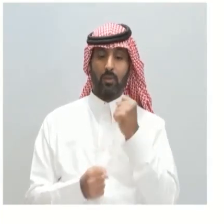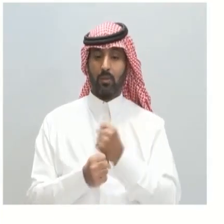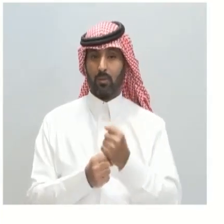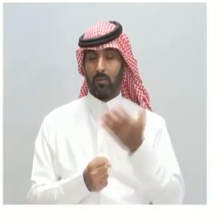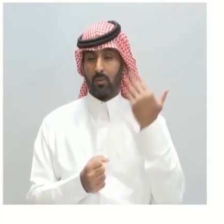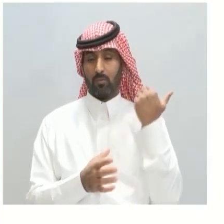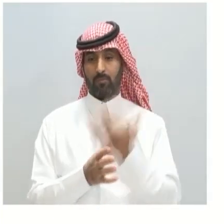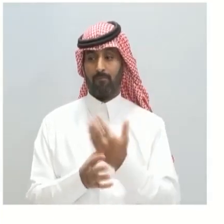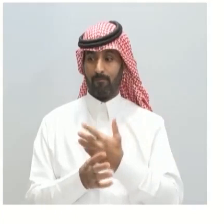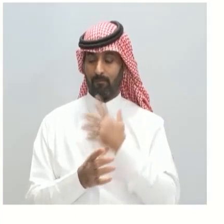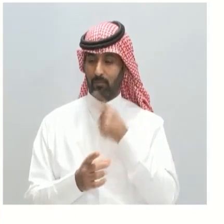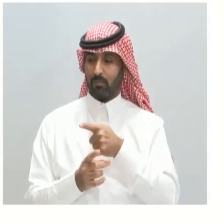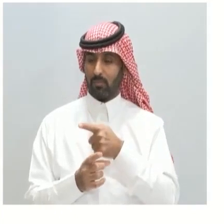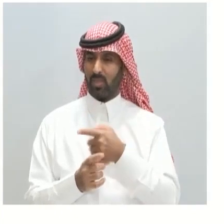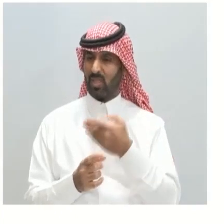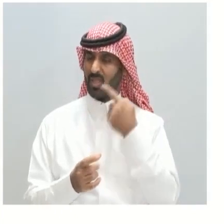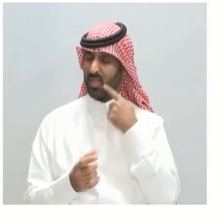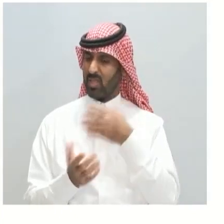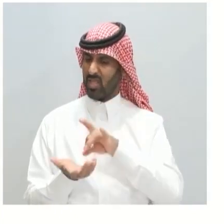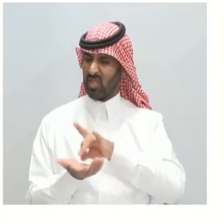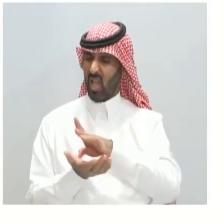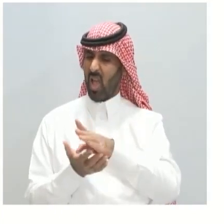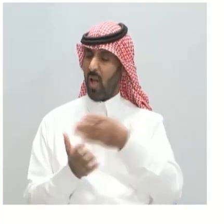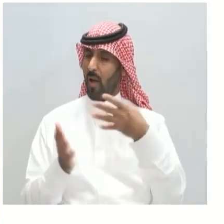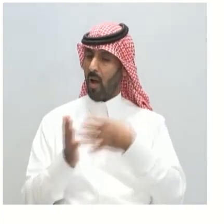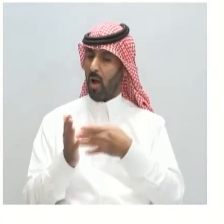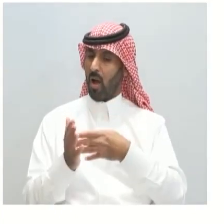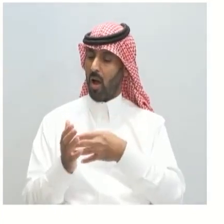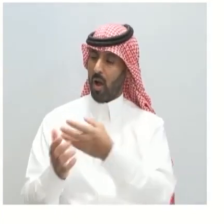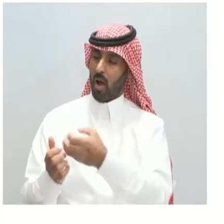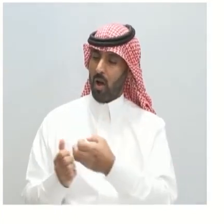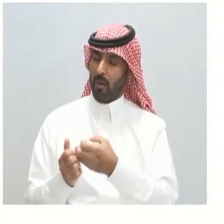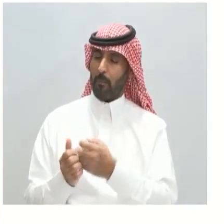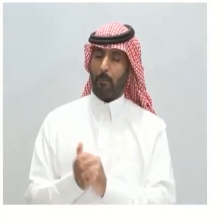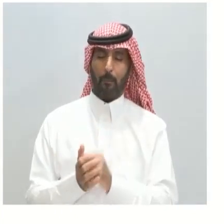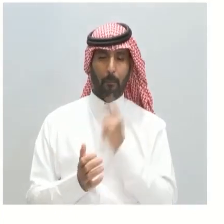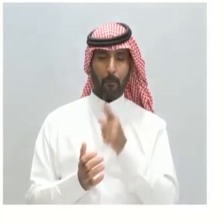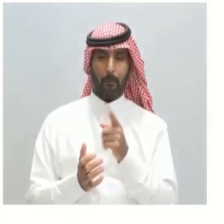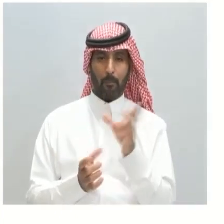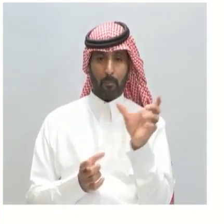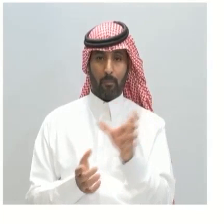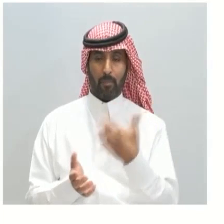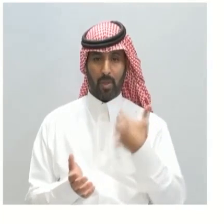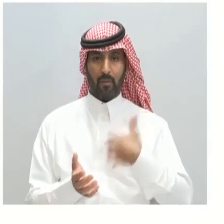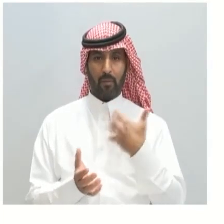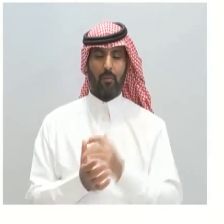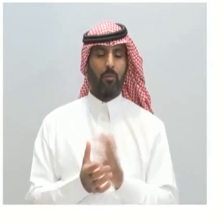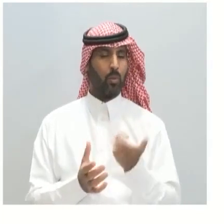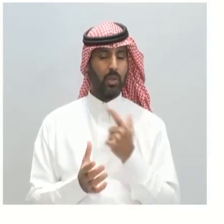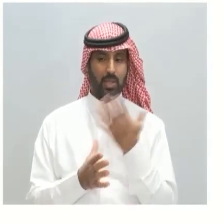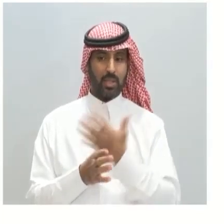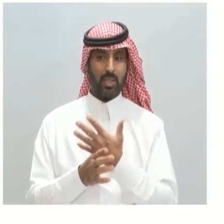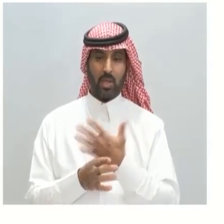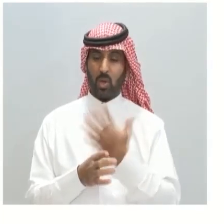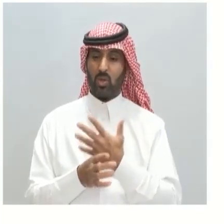participle because we have an ed here. So the past participle, we use it to describe how someone feels. And what causes